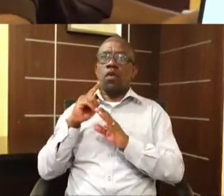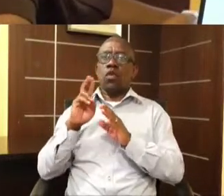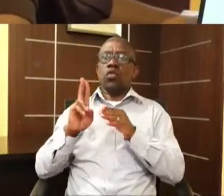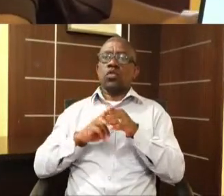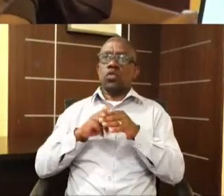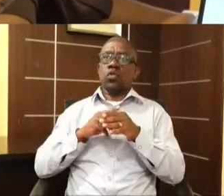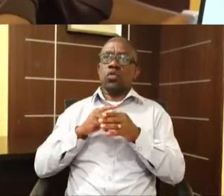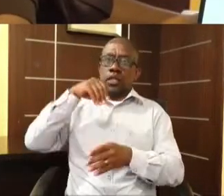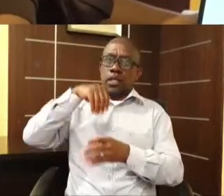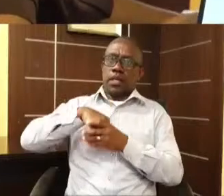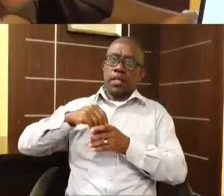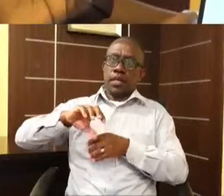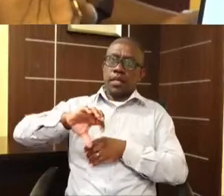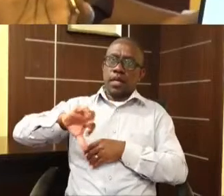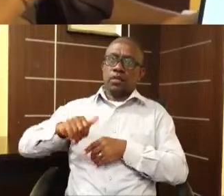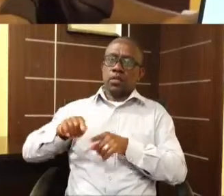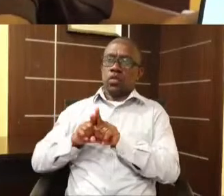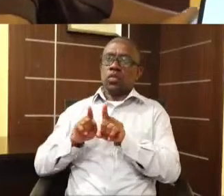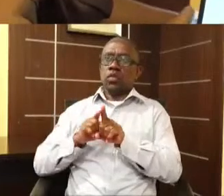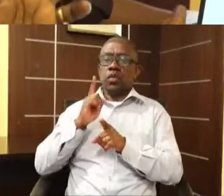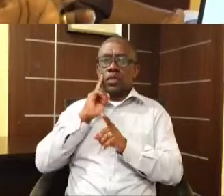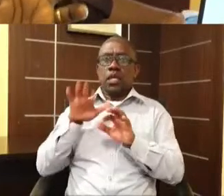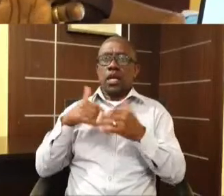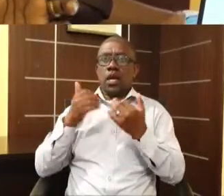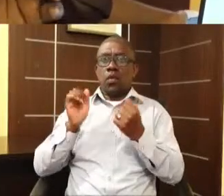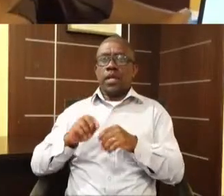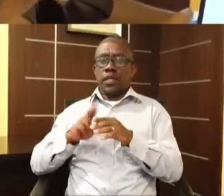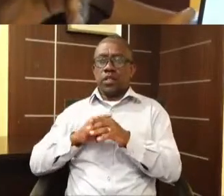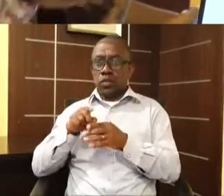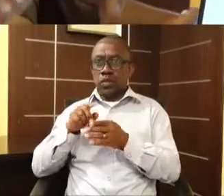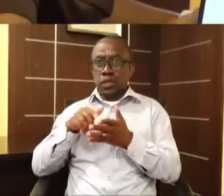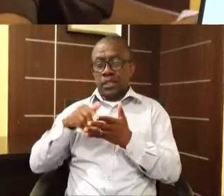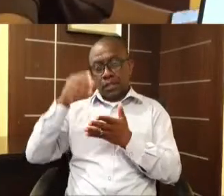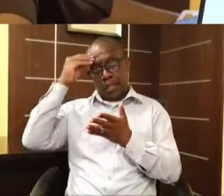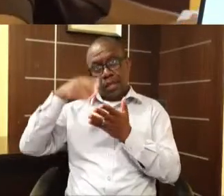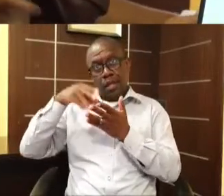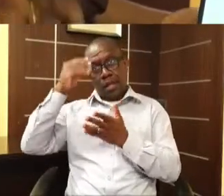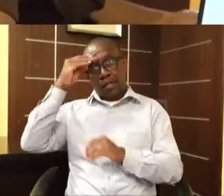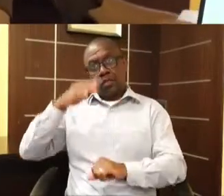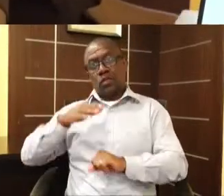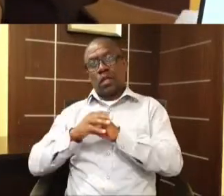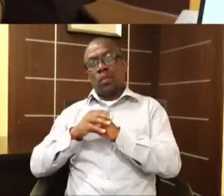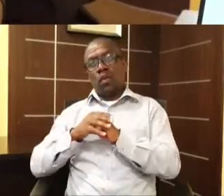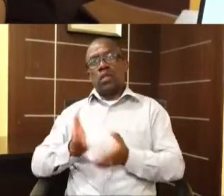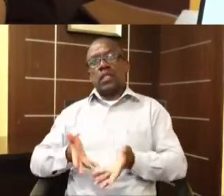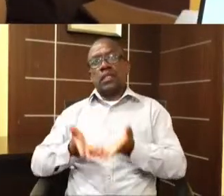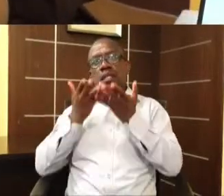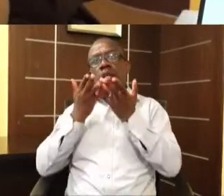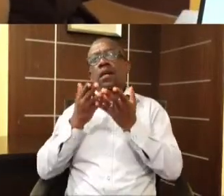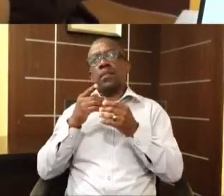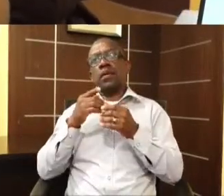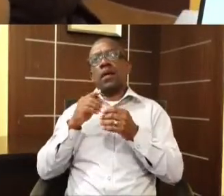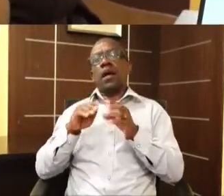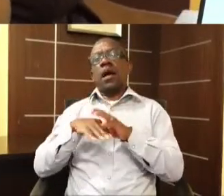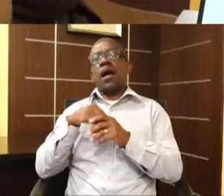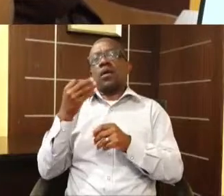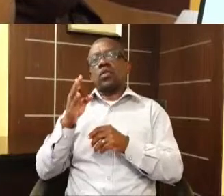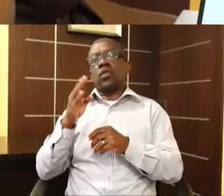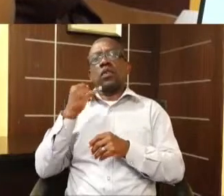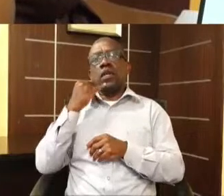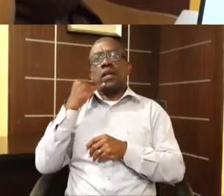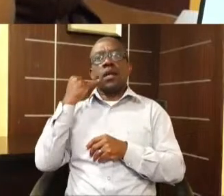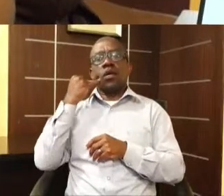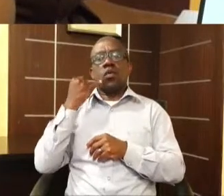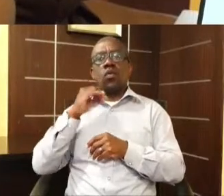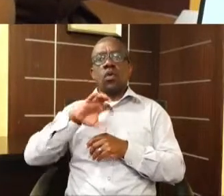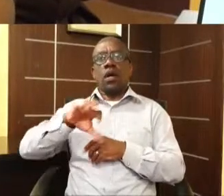and see how we can use those learnings to support scale up outside Nakuru County.